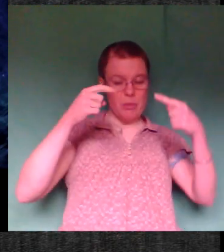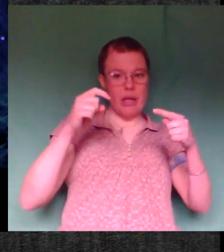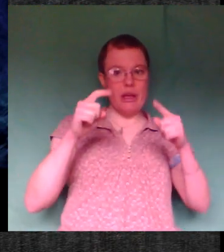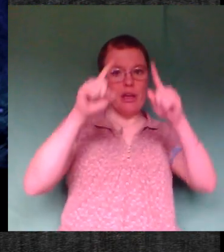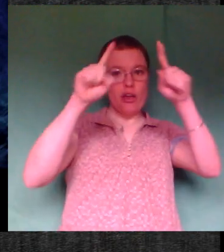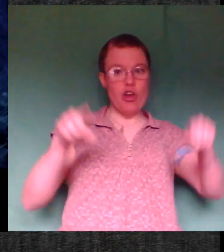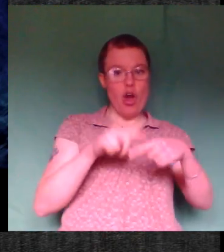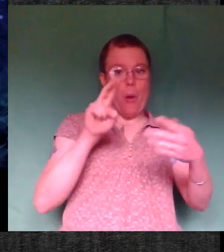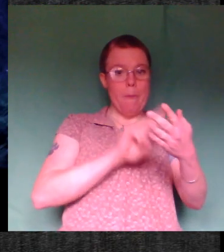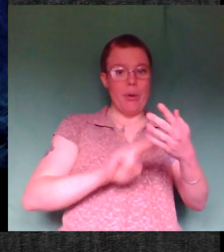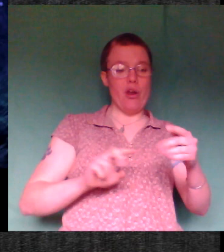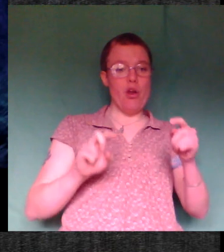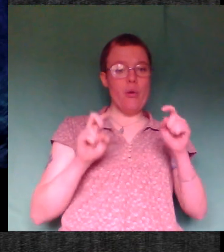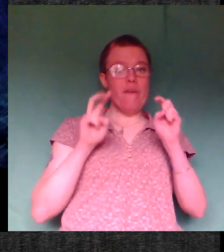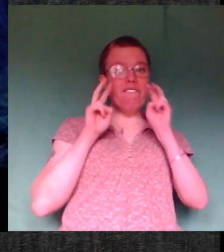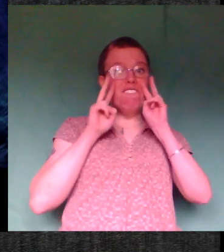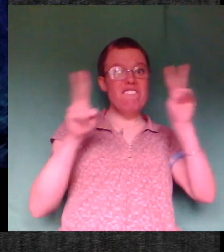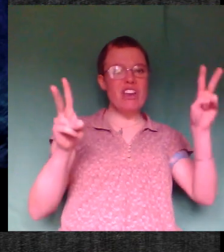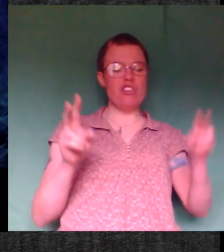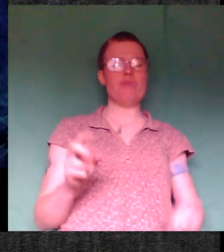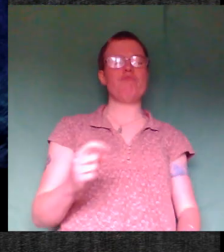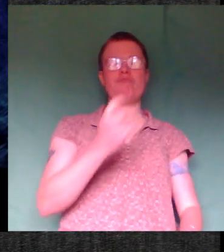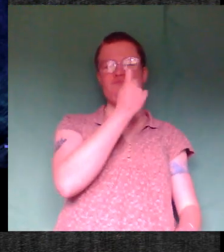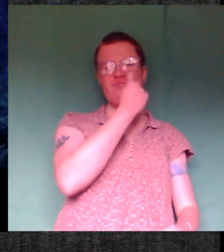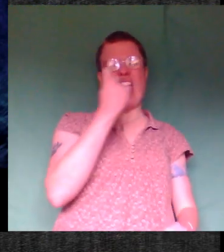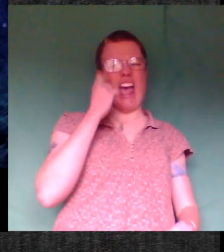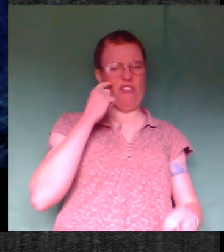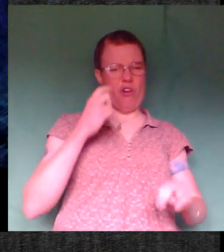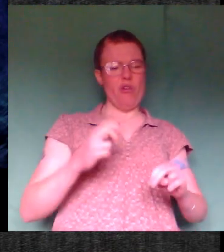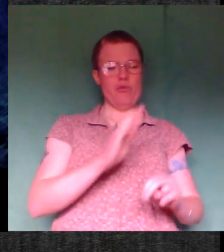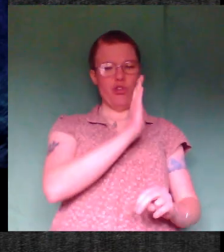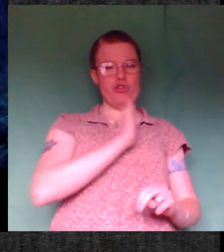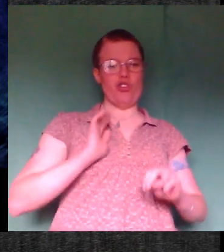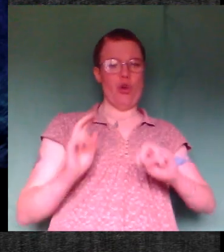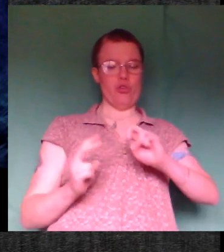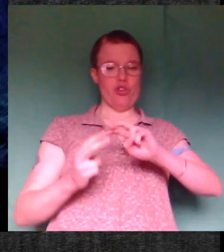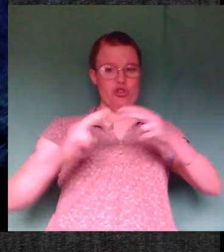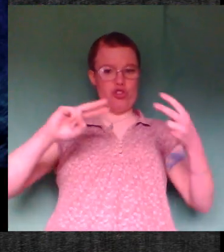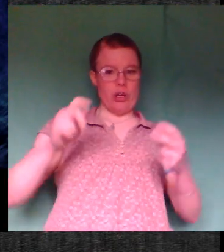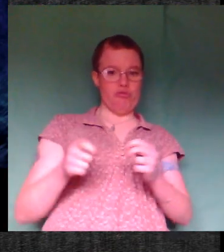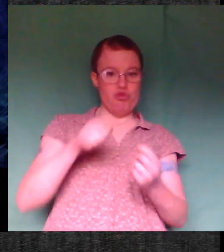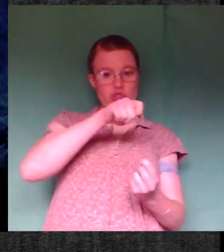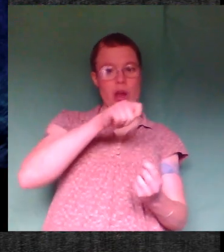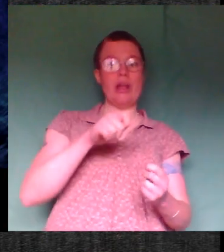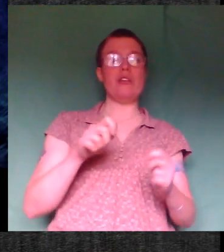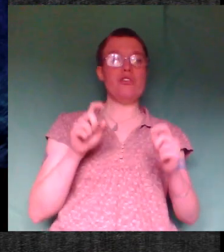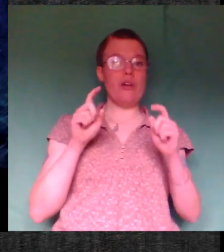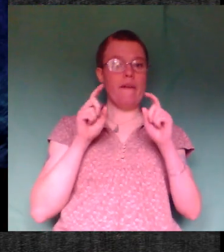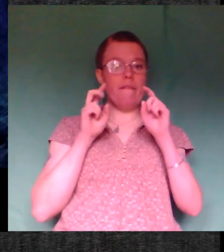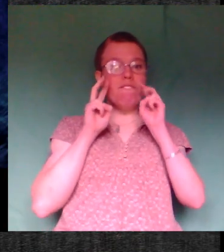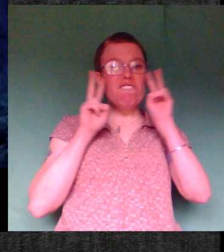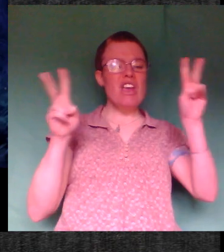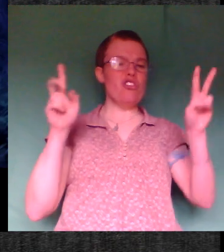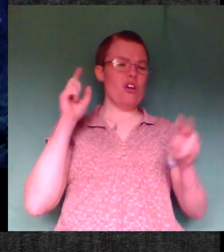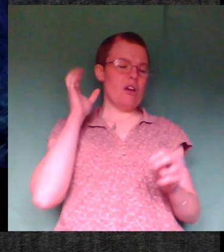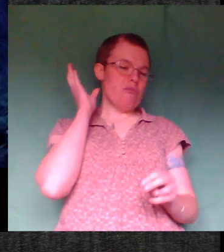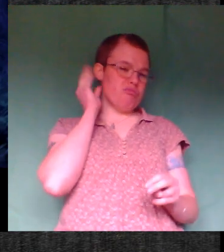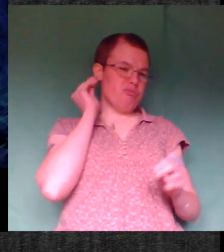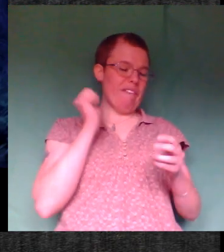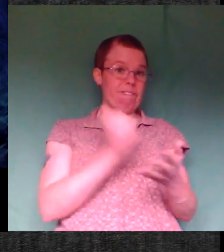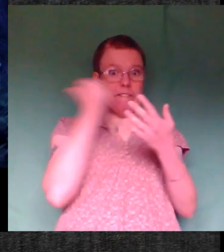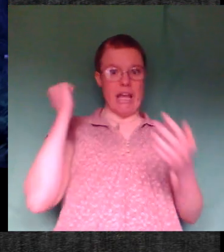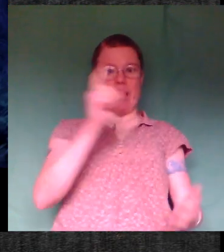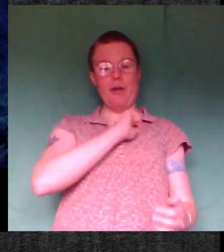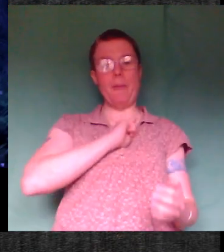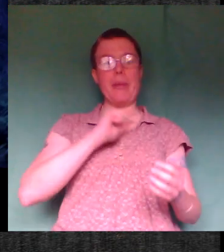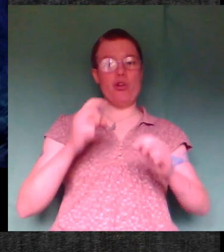Be careful, Snake. The genome soldiers have highly developed senses of hearing and vision due to their gene therapy. Make sure you don't